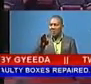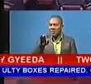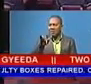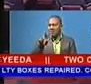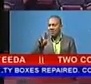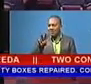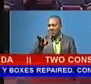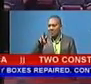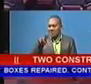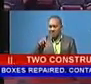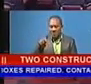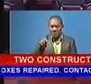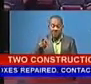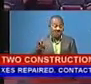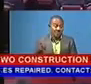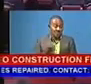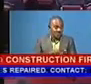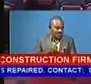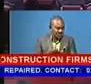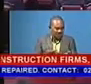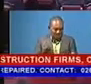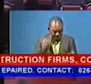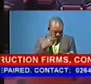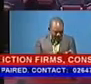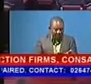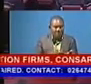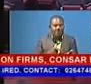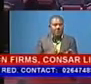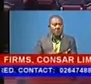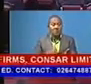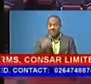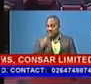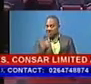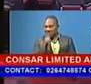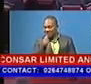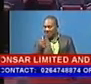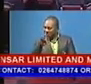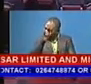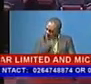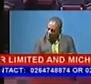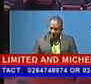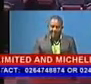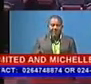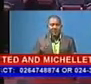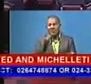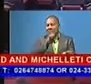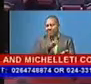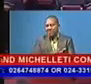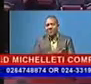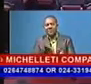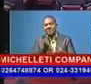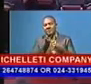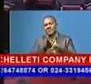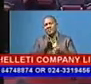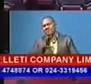the petitioners, and we verified and we realized that it was not part of the exhibits attached to